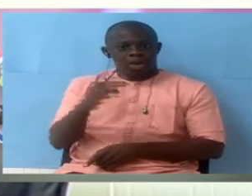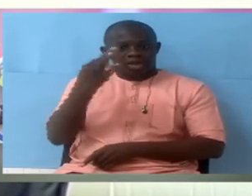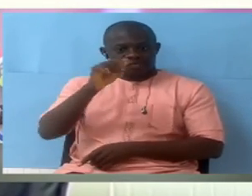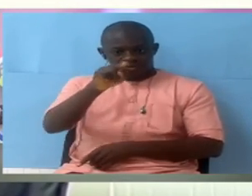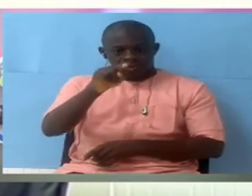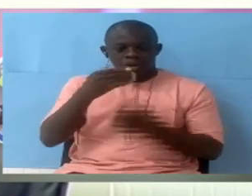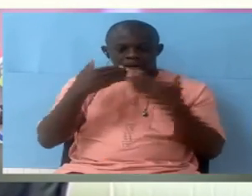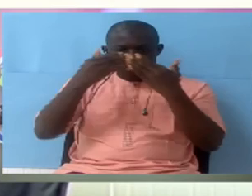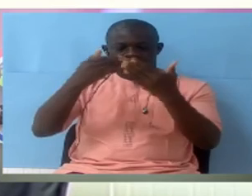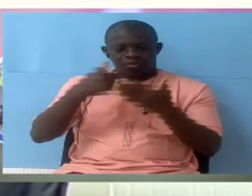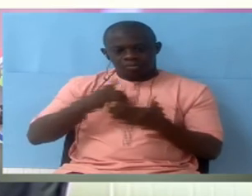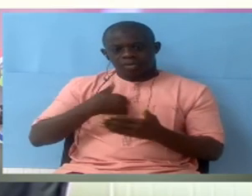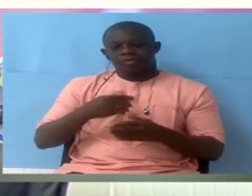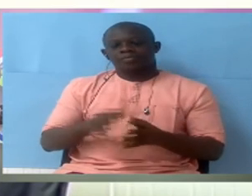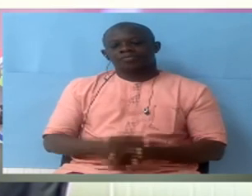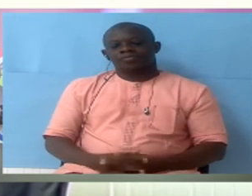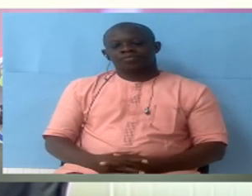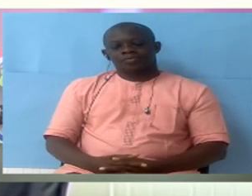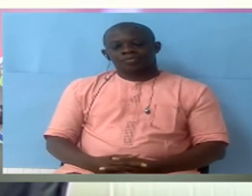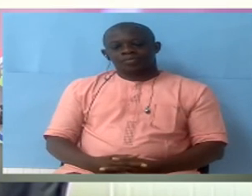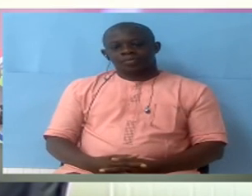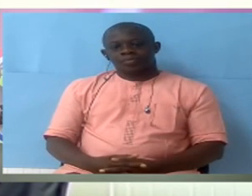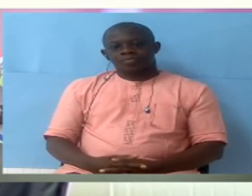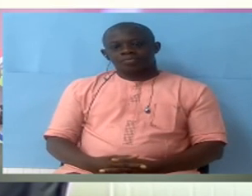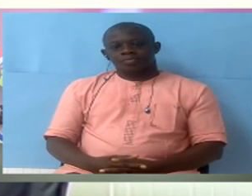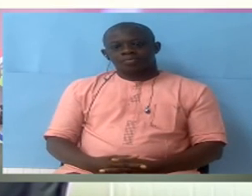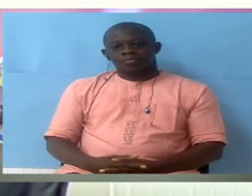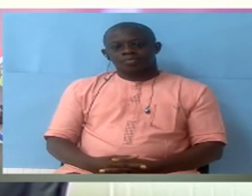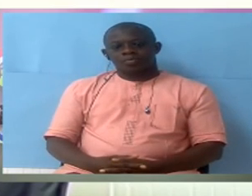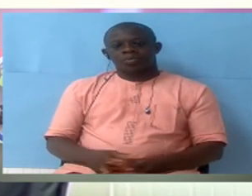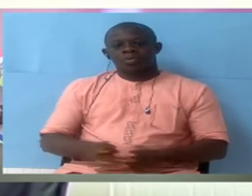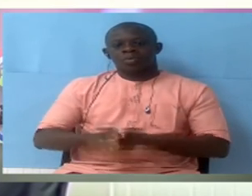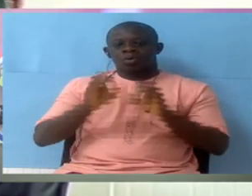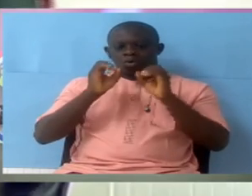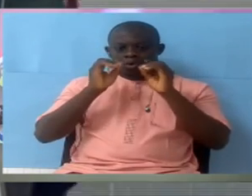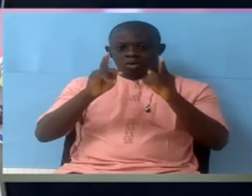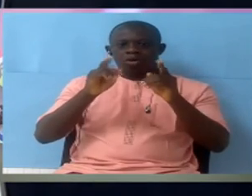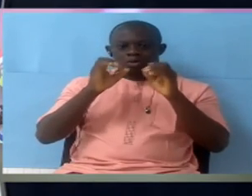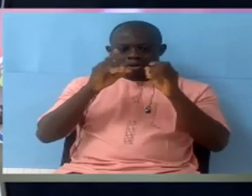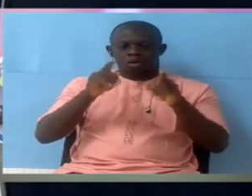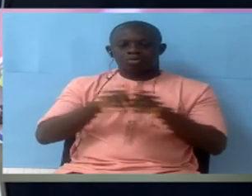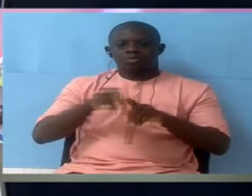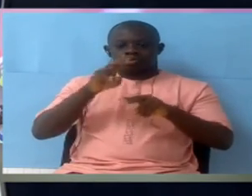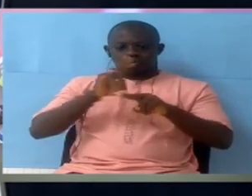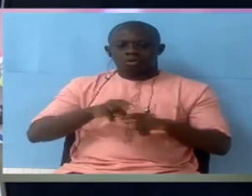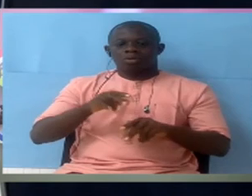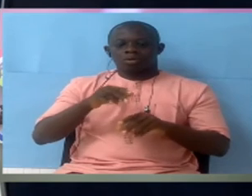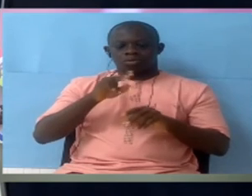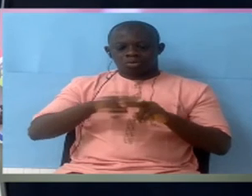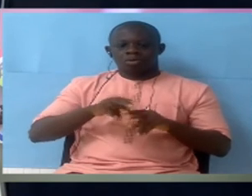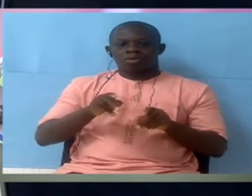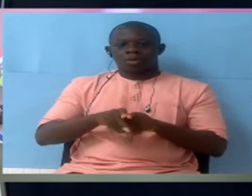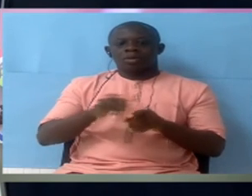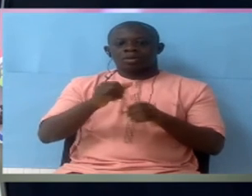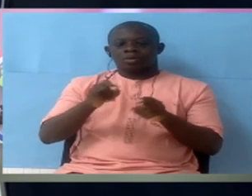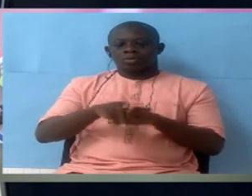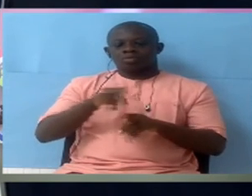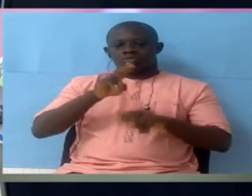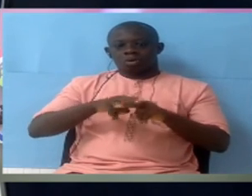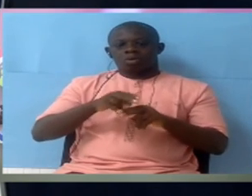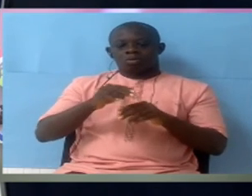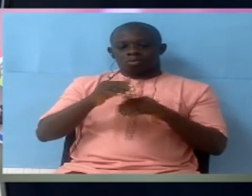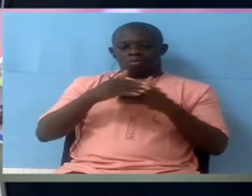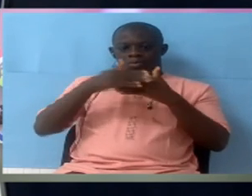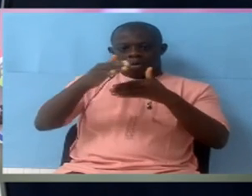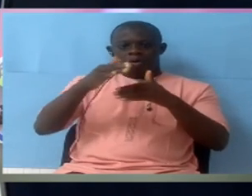Manako xawma de xana nga wax mako. It's okay, just lean and be comfortable, the mic will take in your voice.